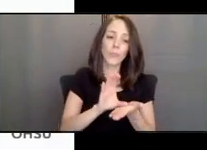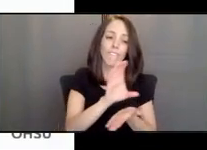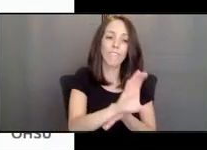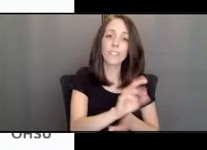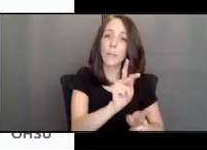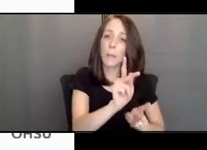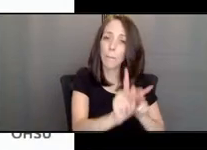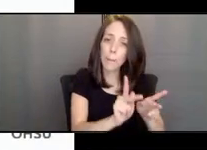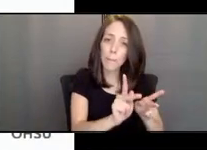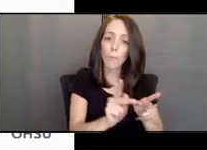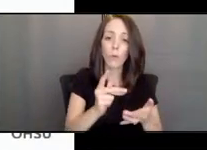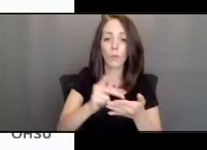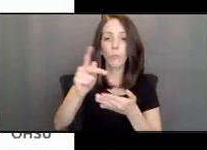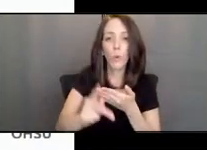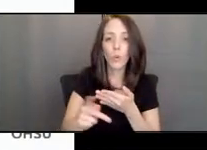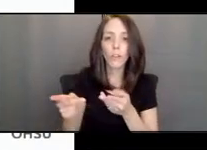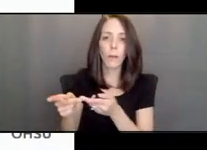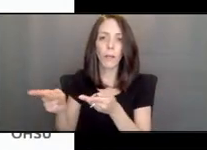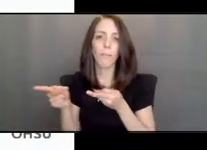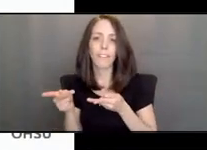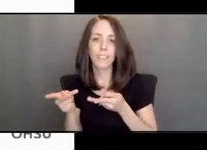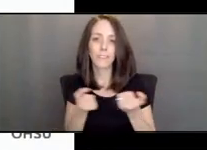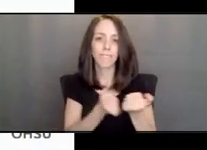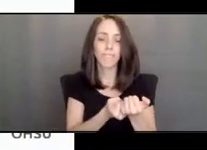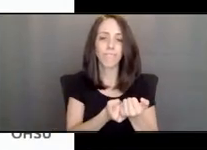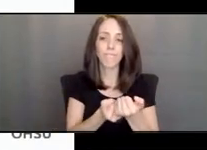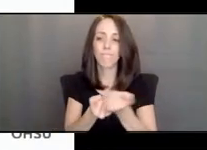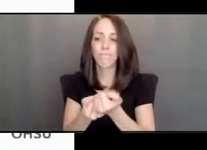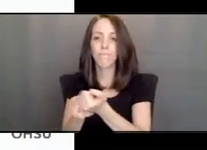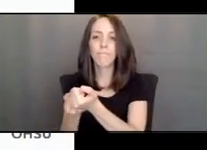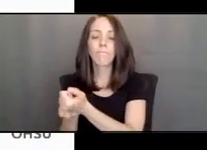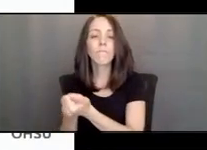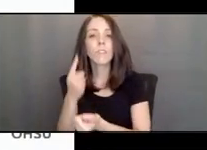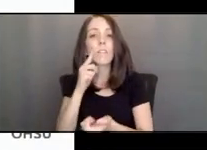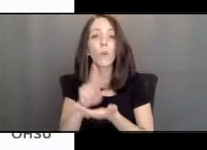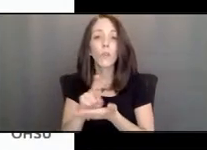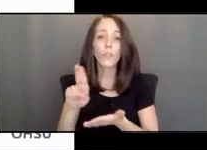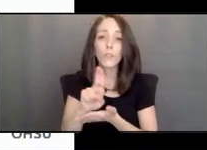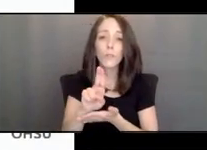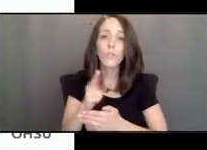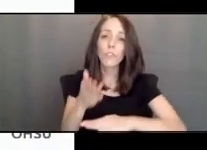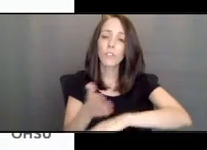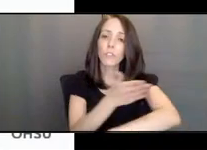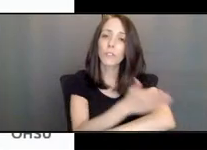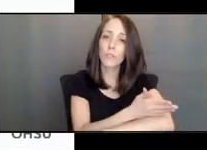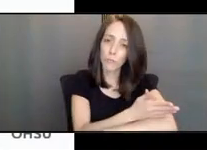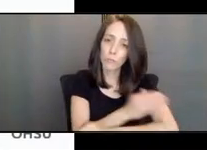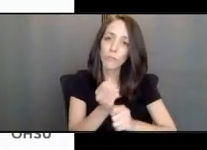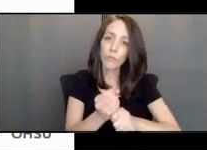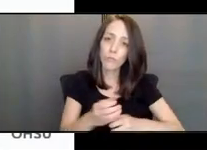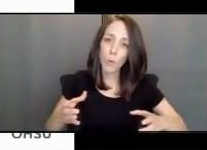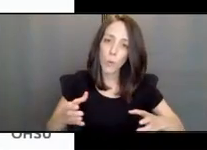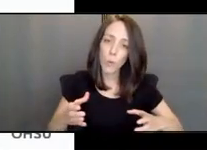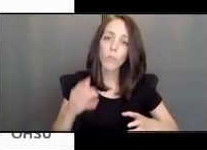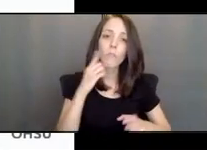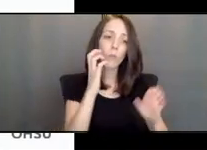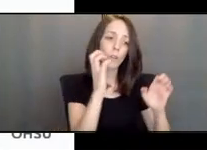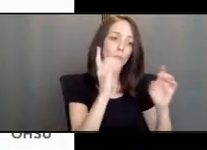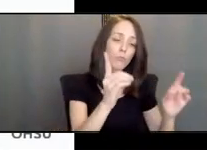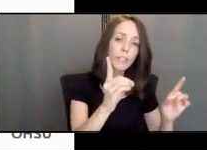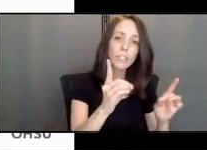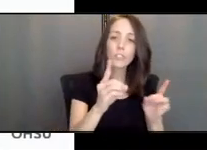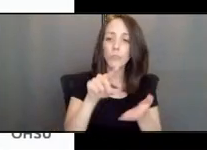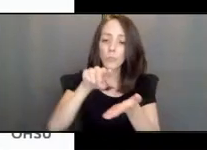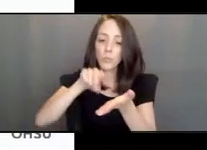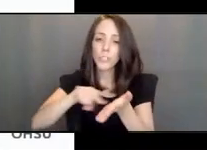and places that support the forward growth of the university and our missions of education, research, patient care, and outreach for the people